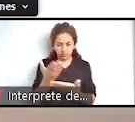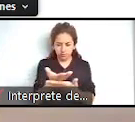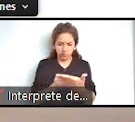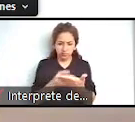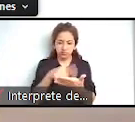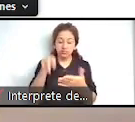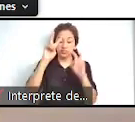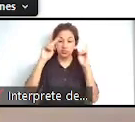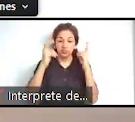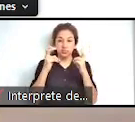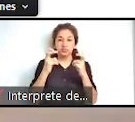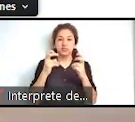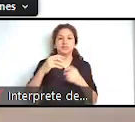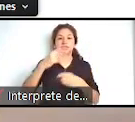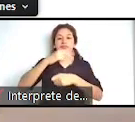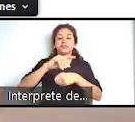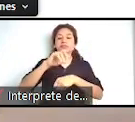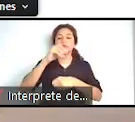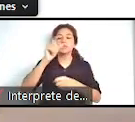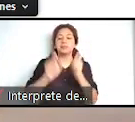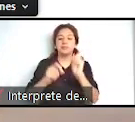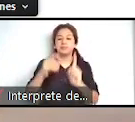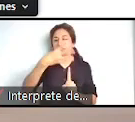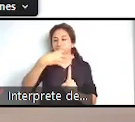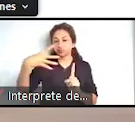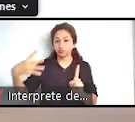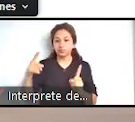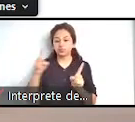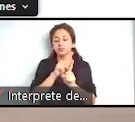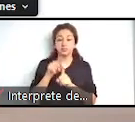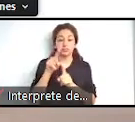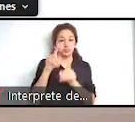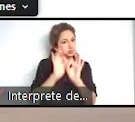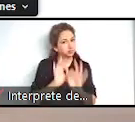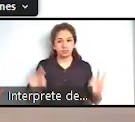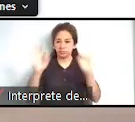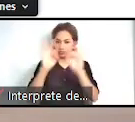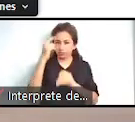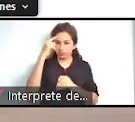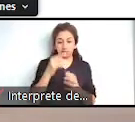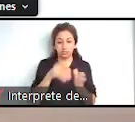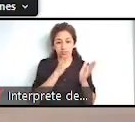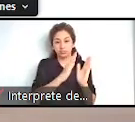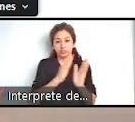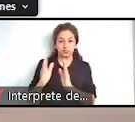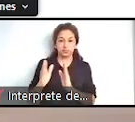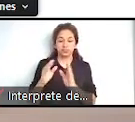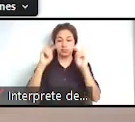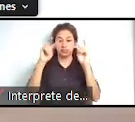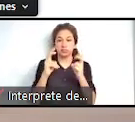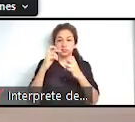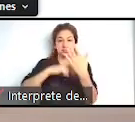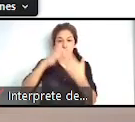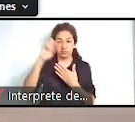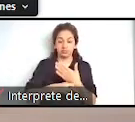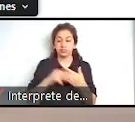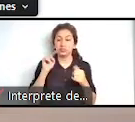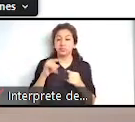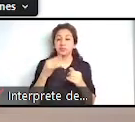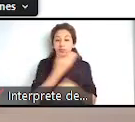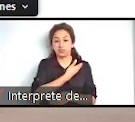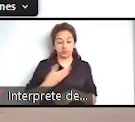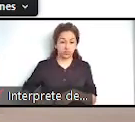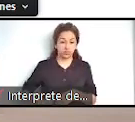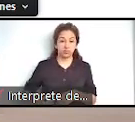report on the rights of lgbtq people which is all extremely important for the process and the elaboration of the